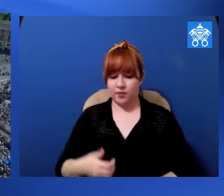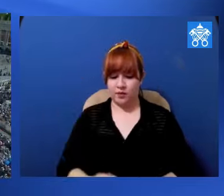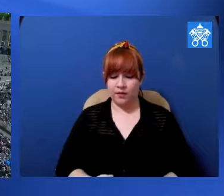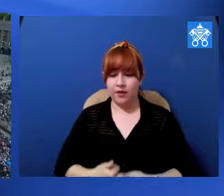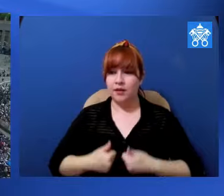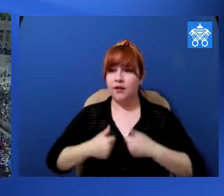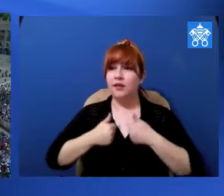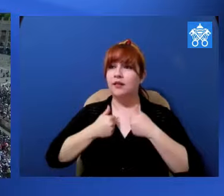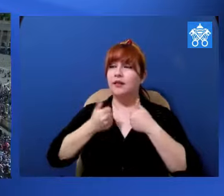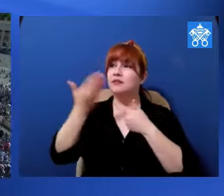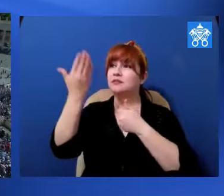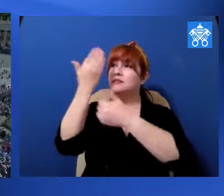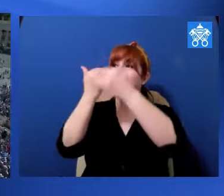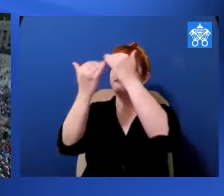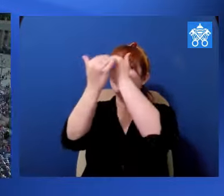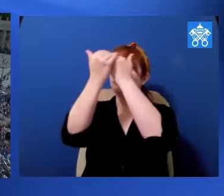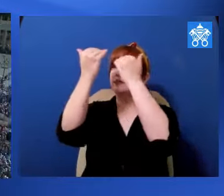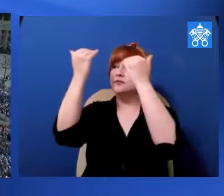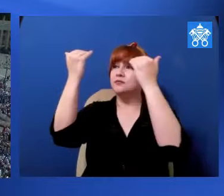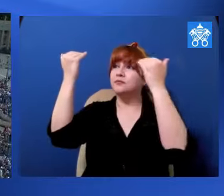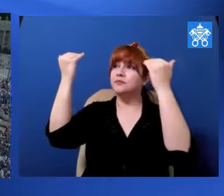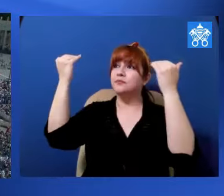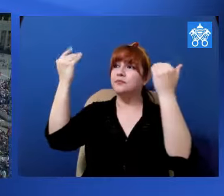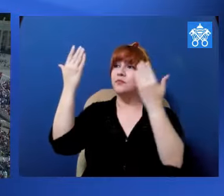Pater noster qui